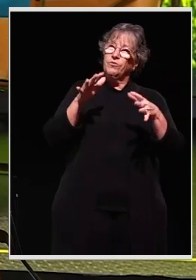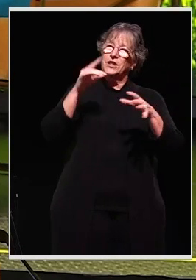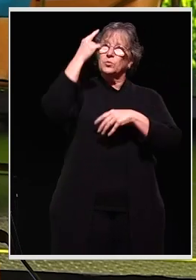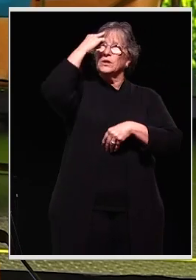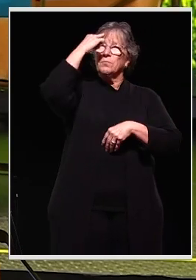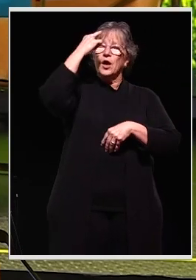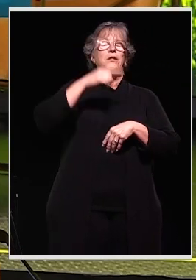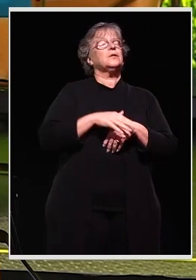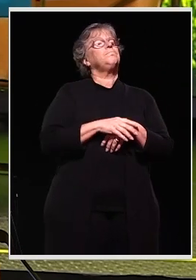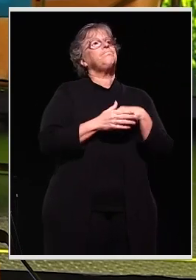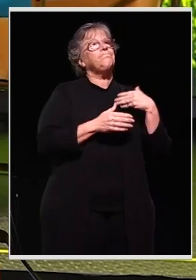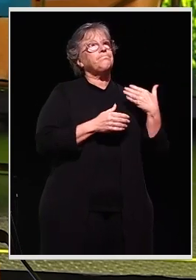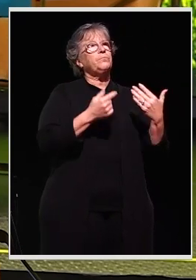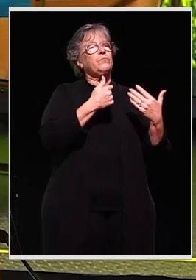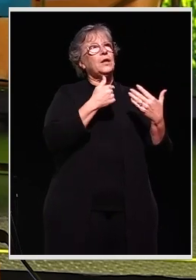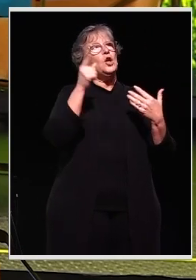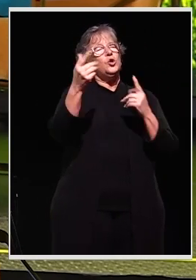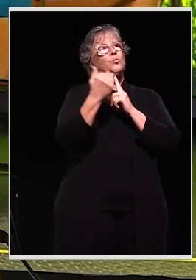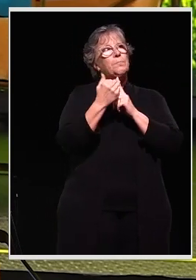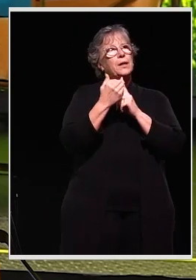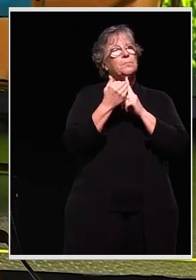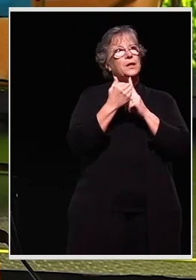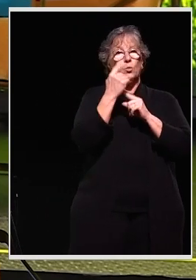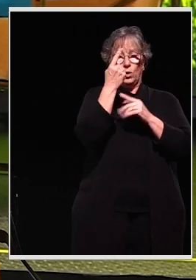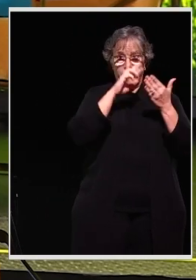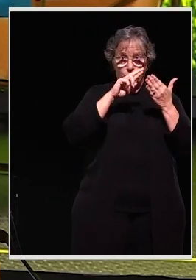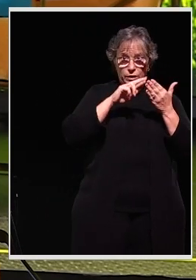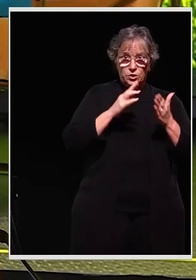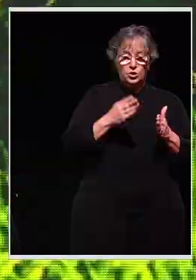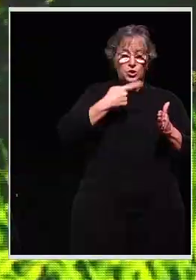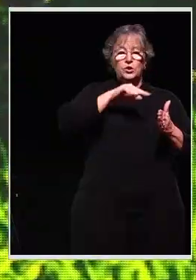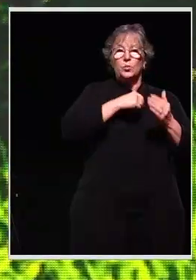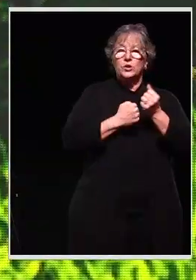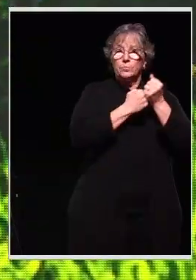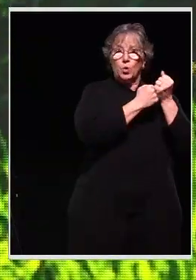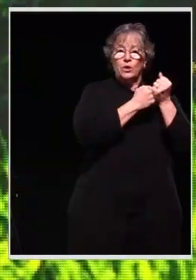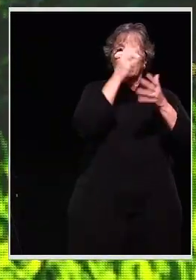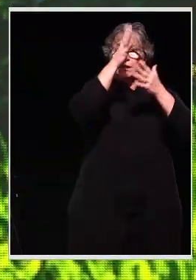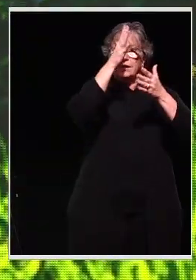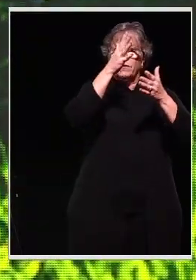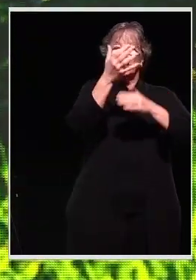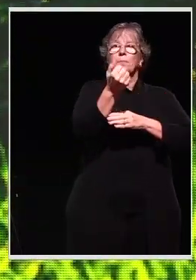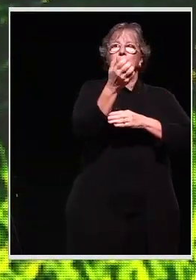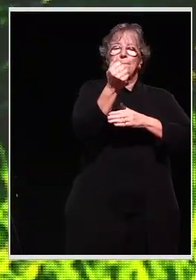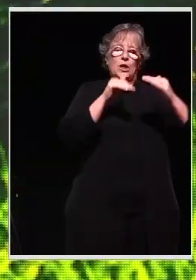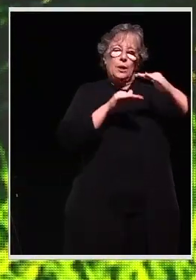Well, actually, you just reminded me, one of the researchers that we're supporting is developing a milk-based test